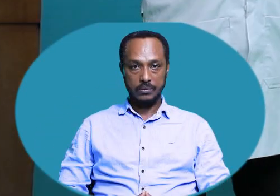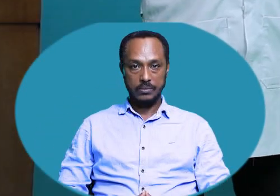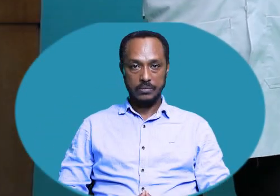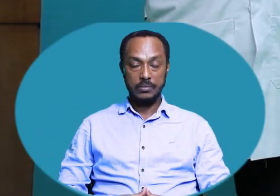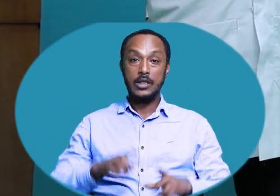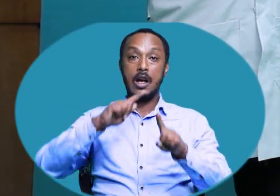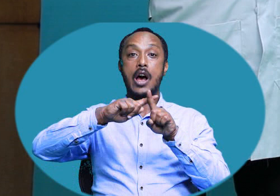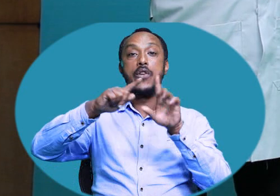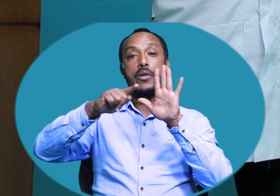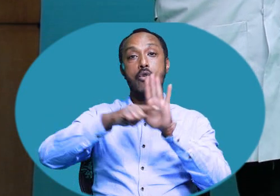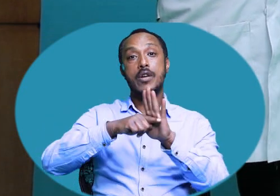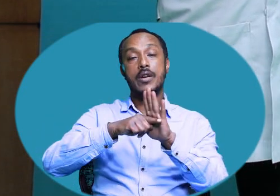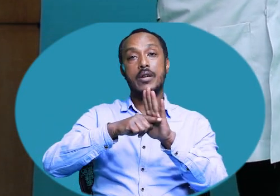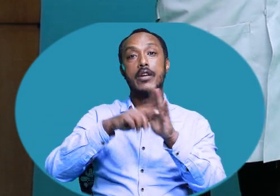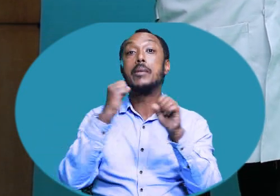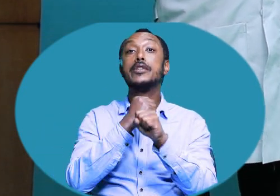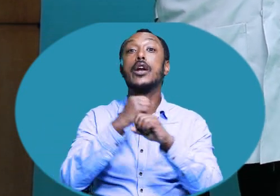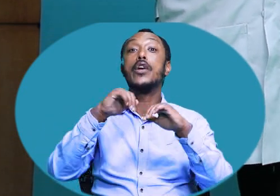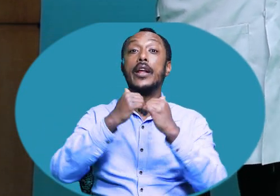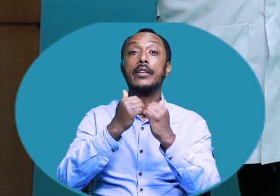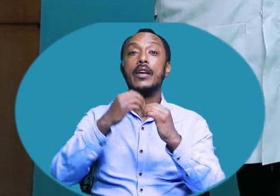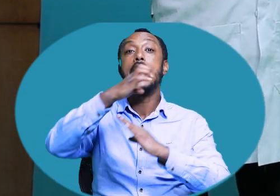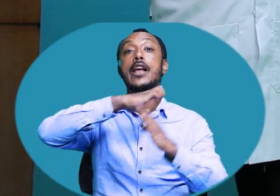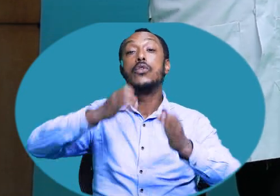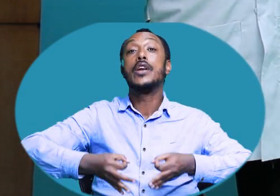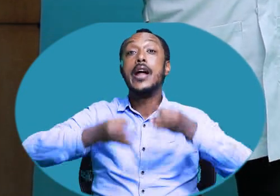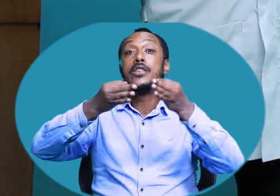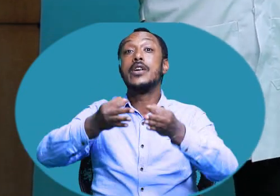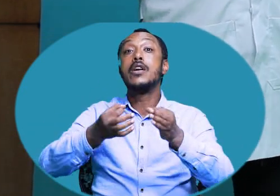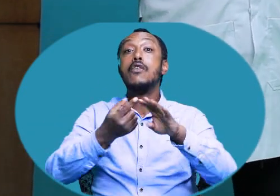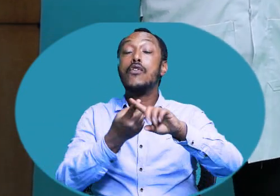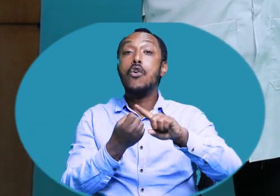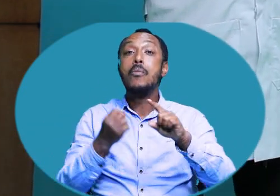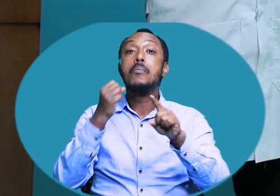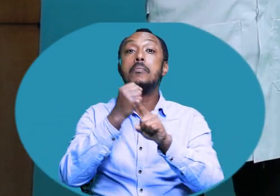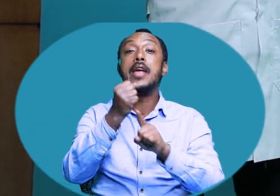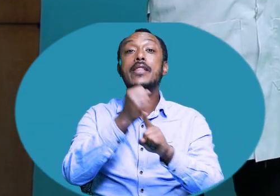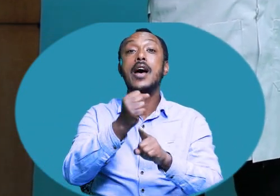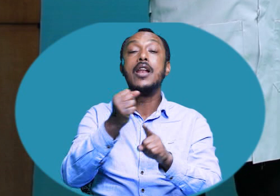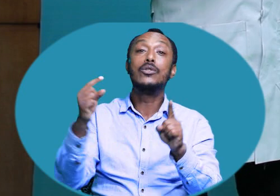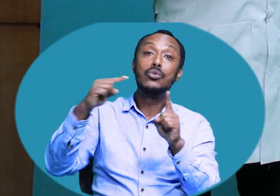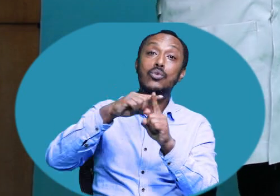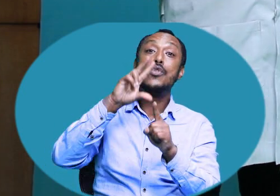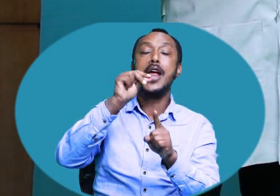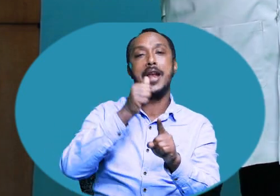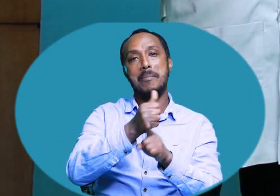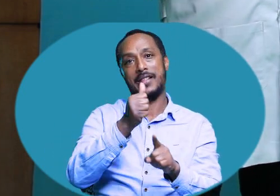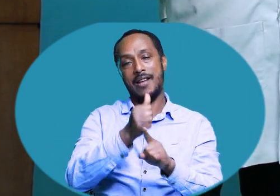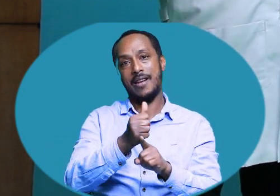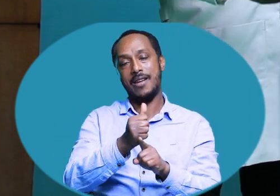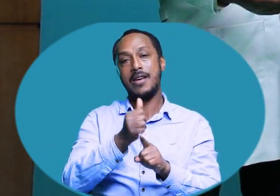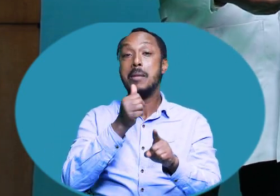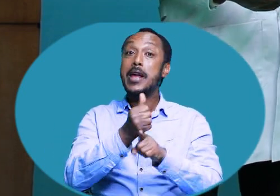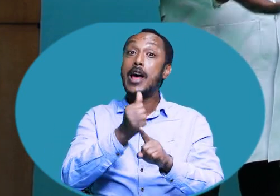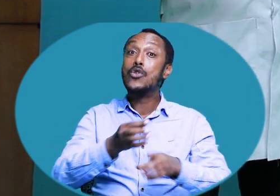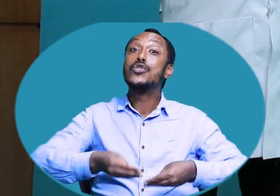ionic bonding is formed by electron transfer from a metal to a non-metal. Metals are losing of